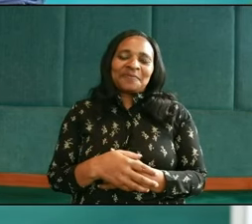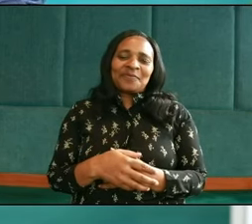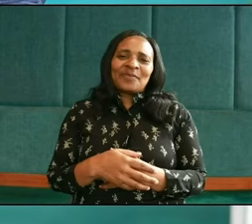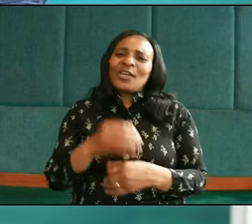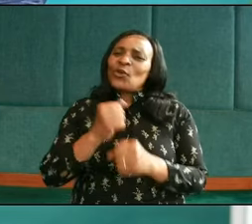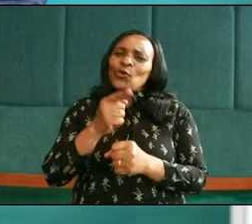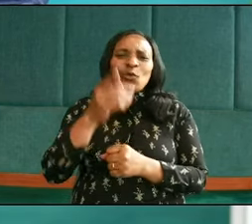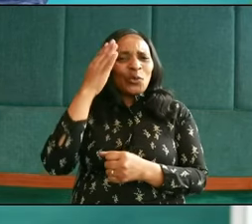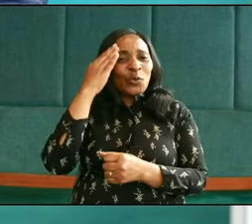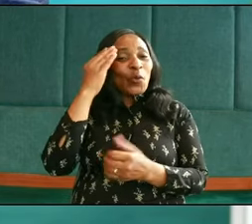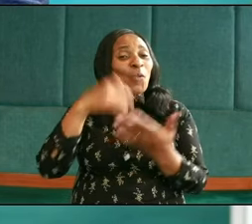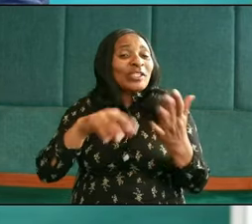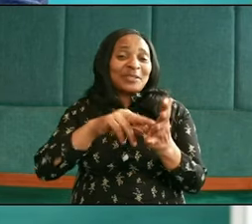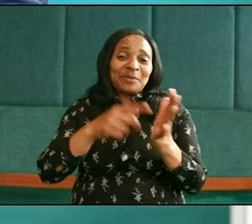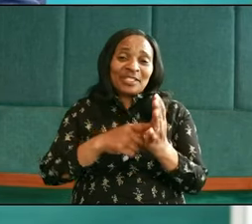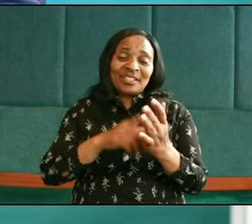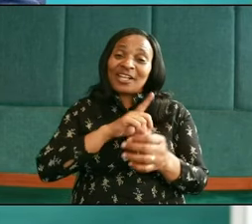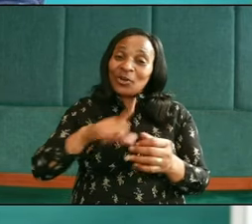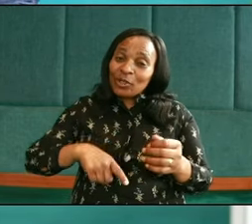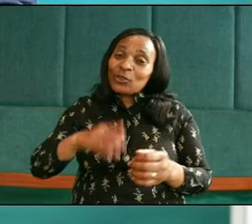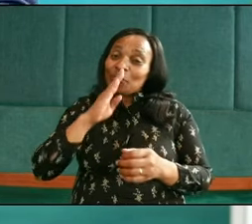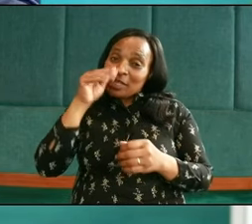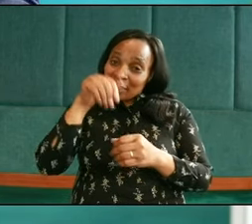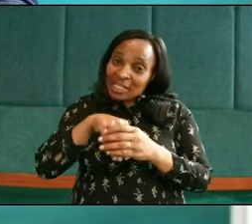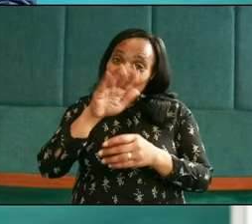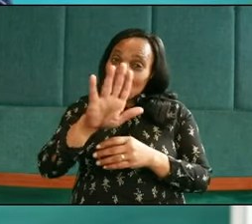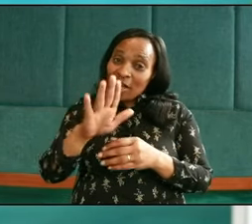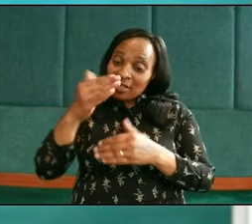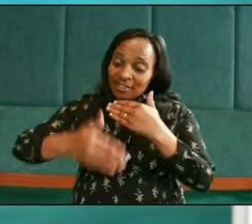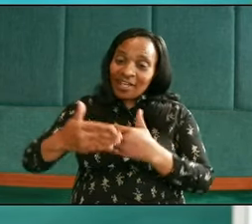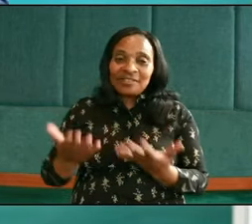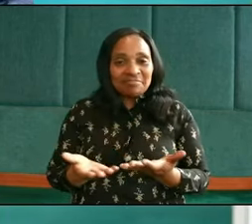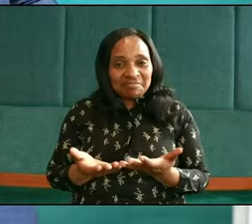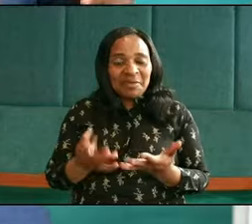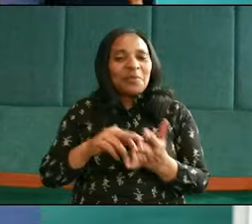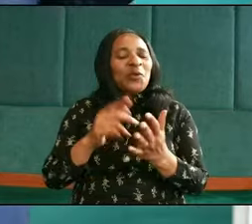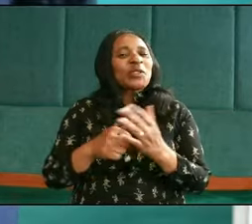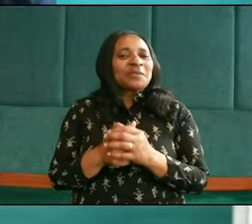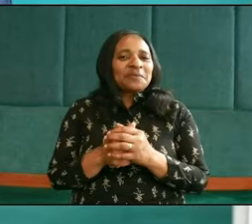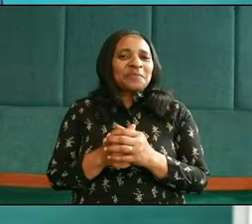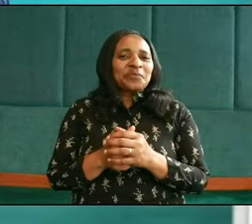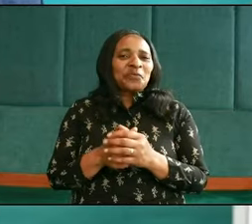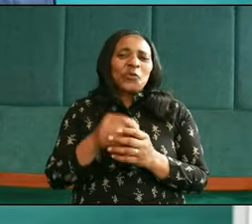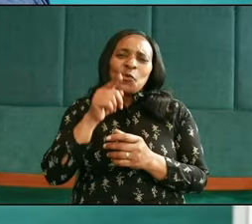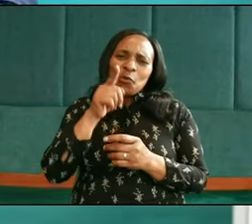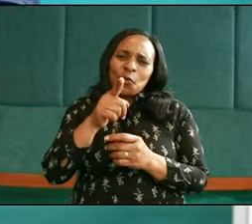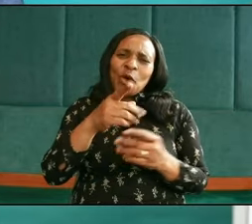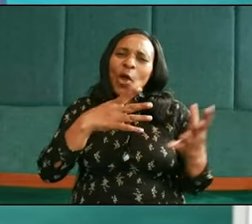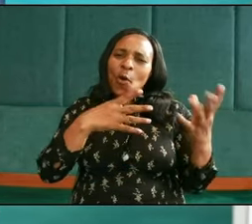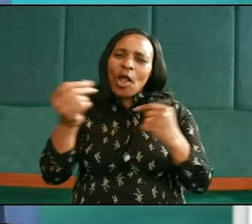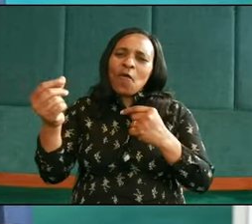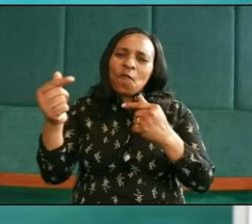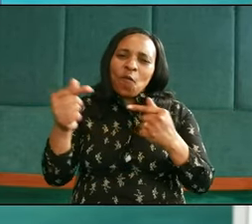And do you know what it means for the Lord to be on your side? It means you are going for war.